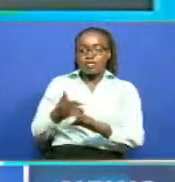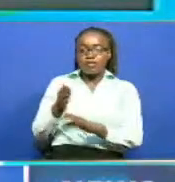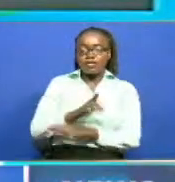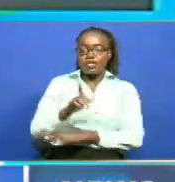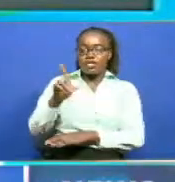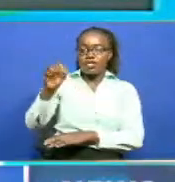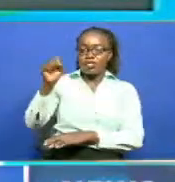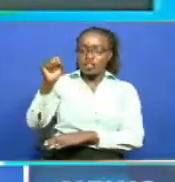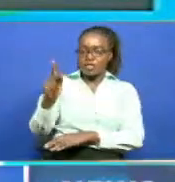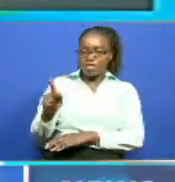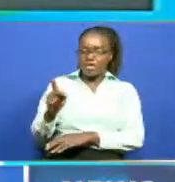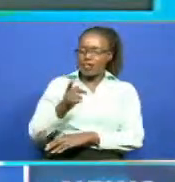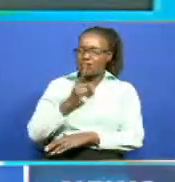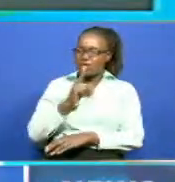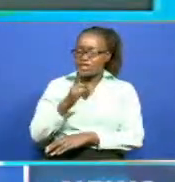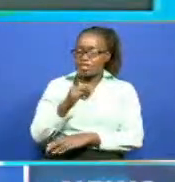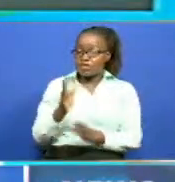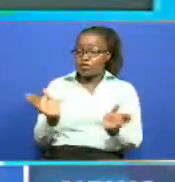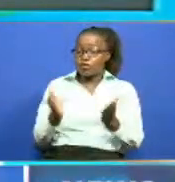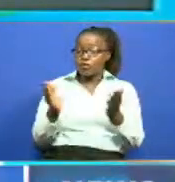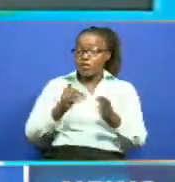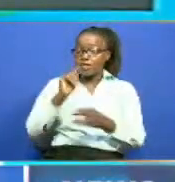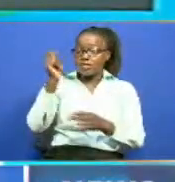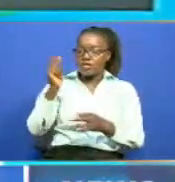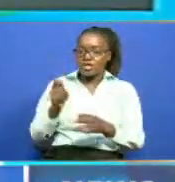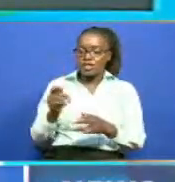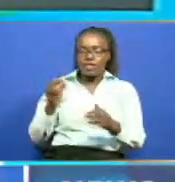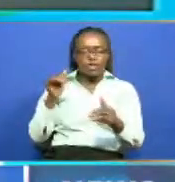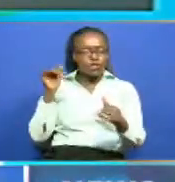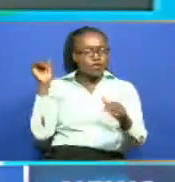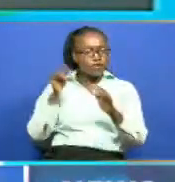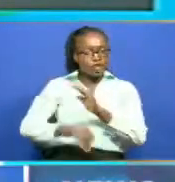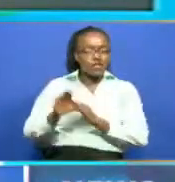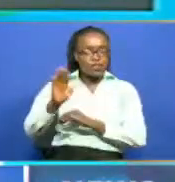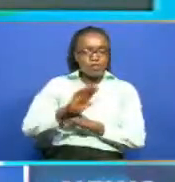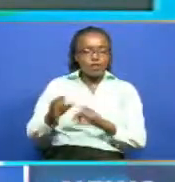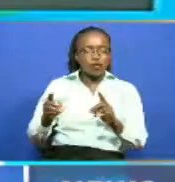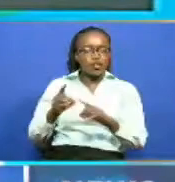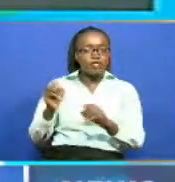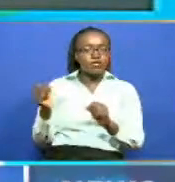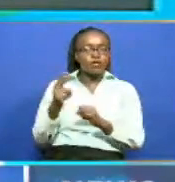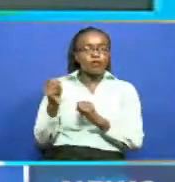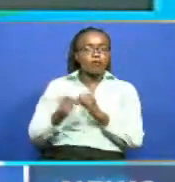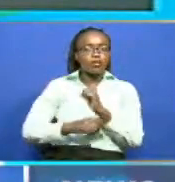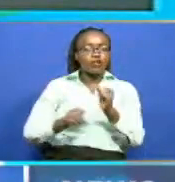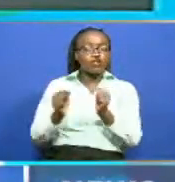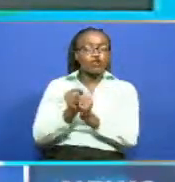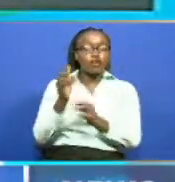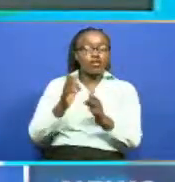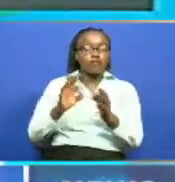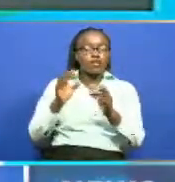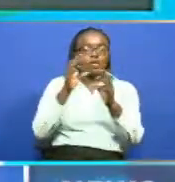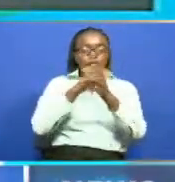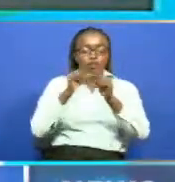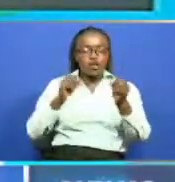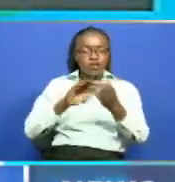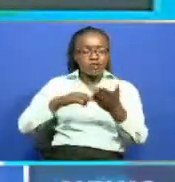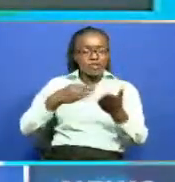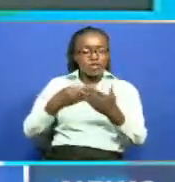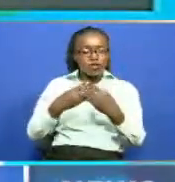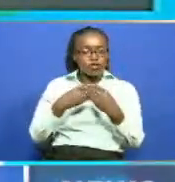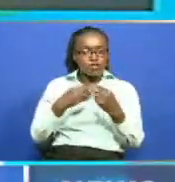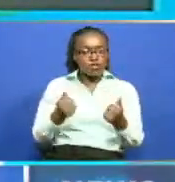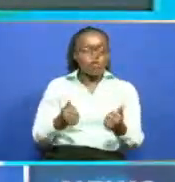of Kenya threatened to mobilize Kenyans to occupy Parliament on the 12th of October if the President failed to dissolve it.